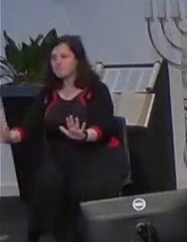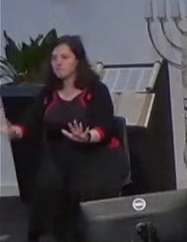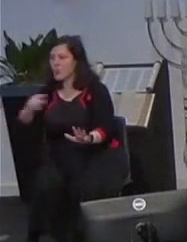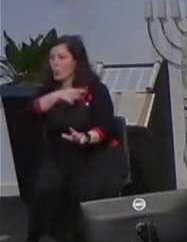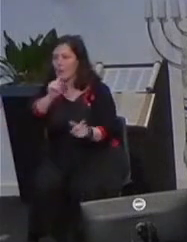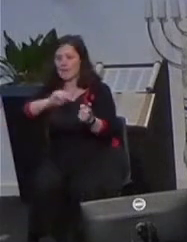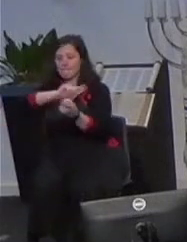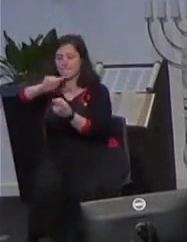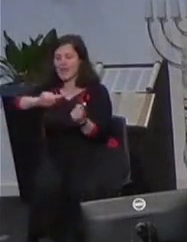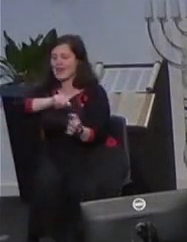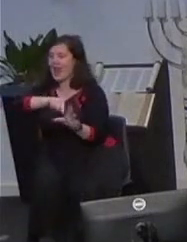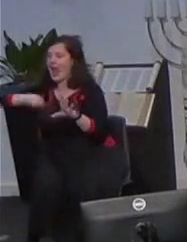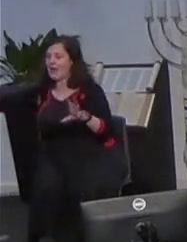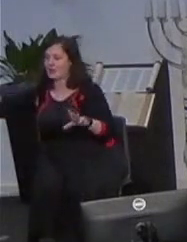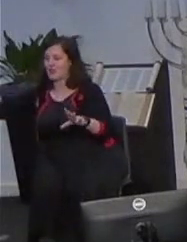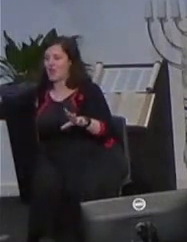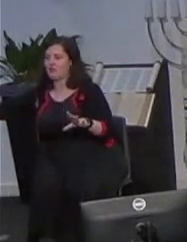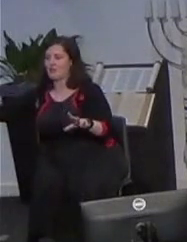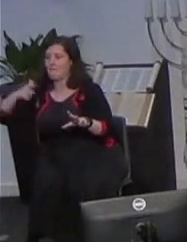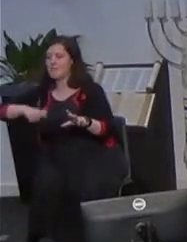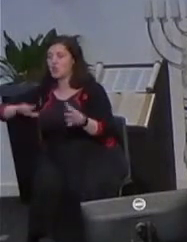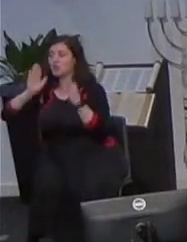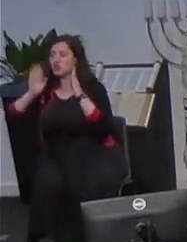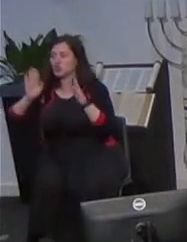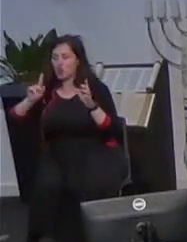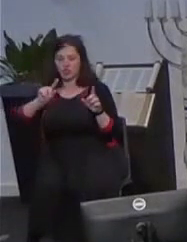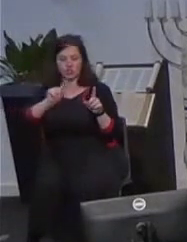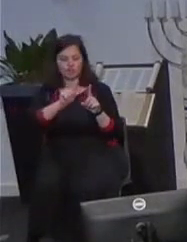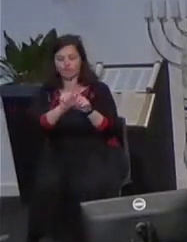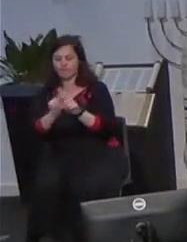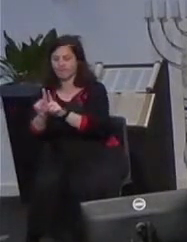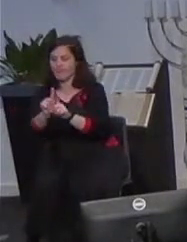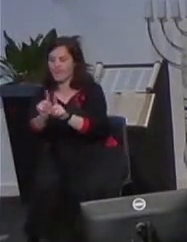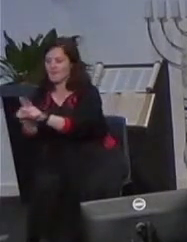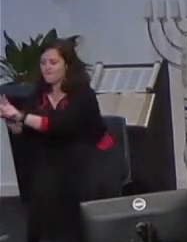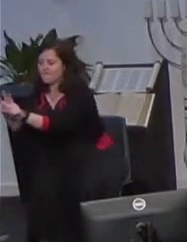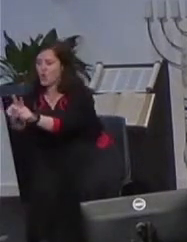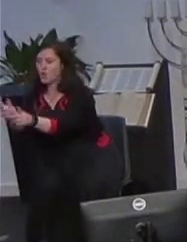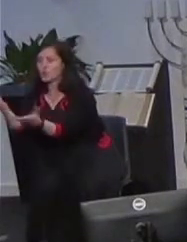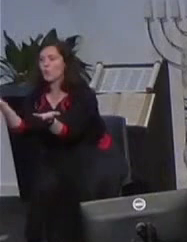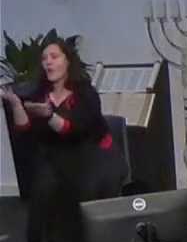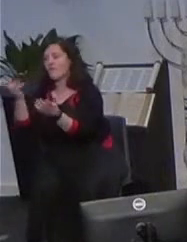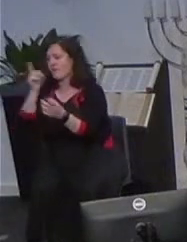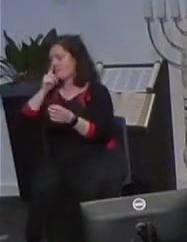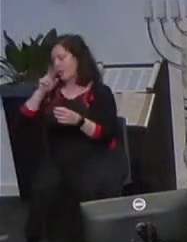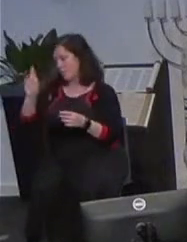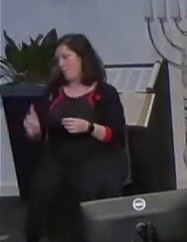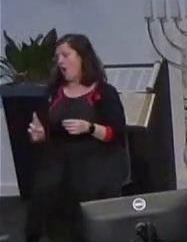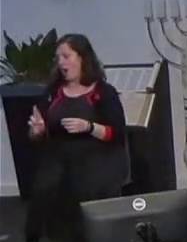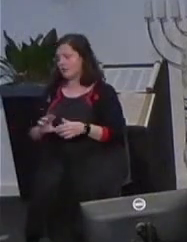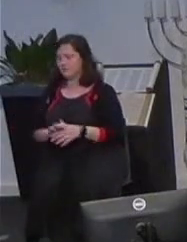physical sacrifices. Whereas now Peter talks about us offering spiritual sacrifices.